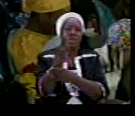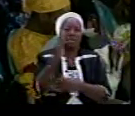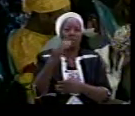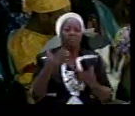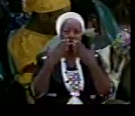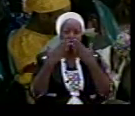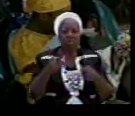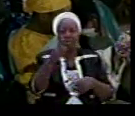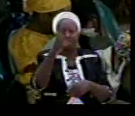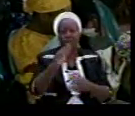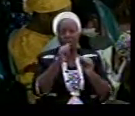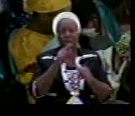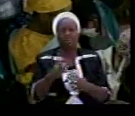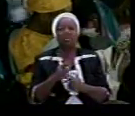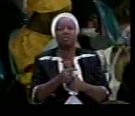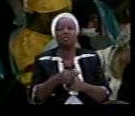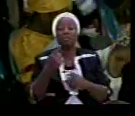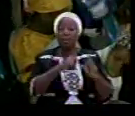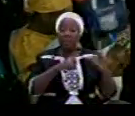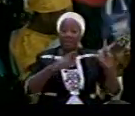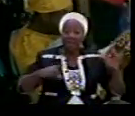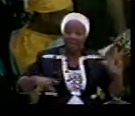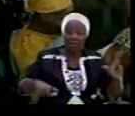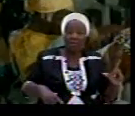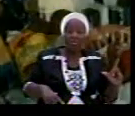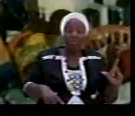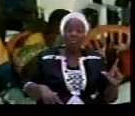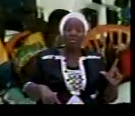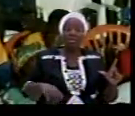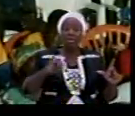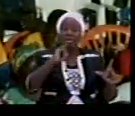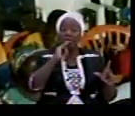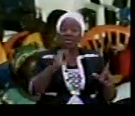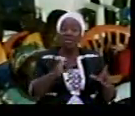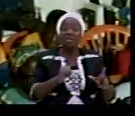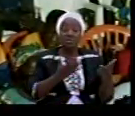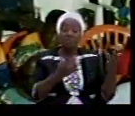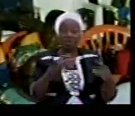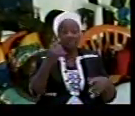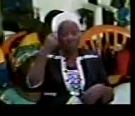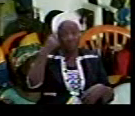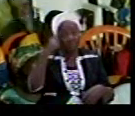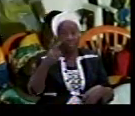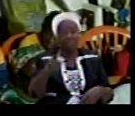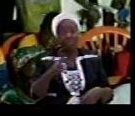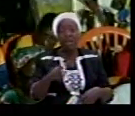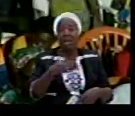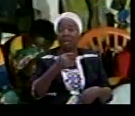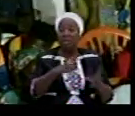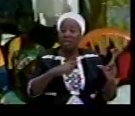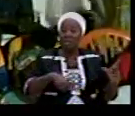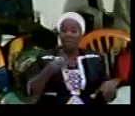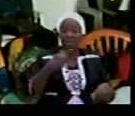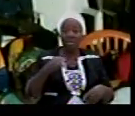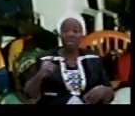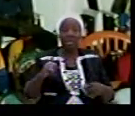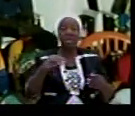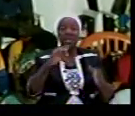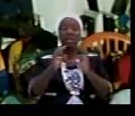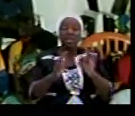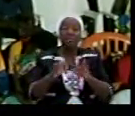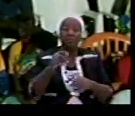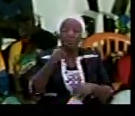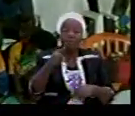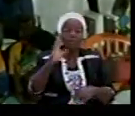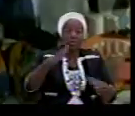you. The Lord is watching for you. And the Lord is saying, if you will